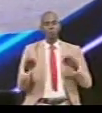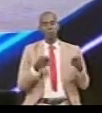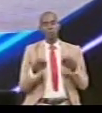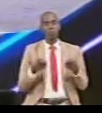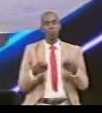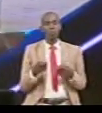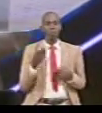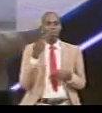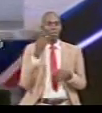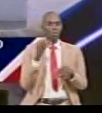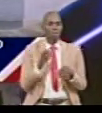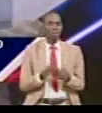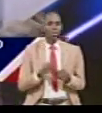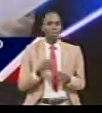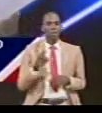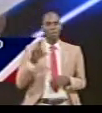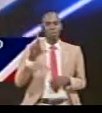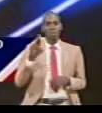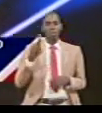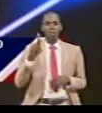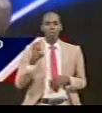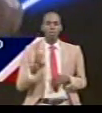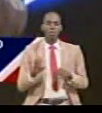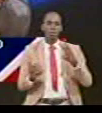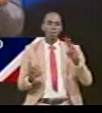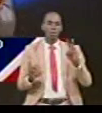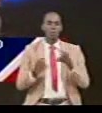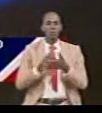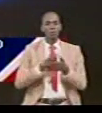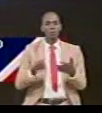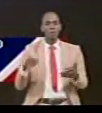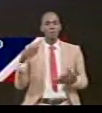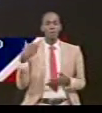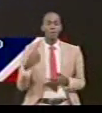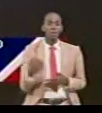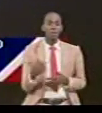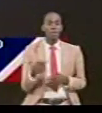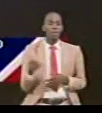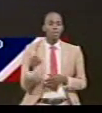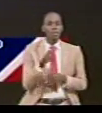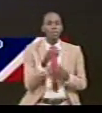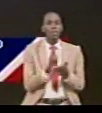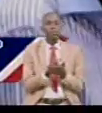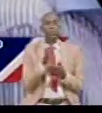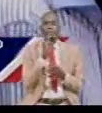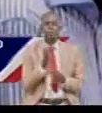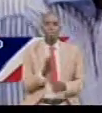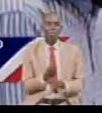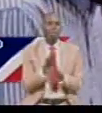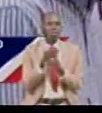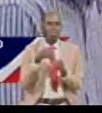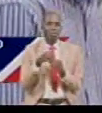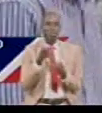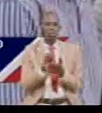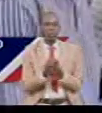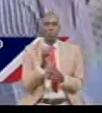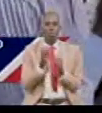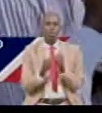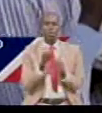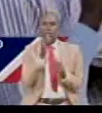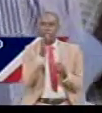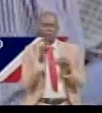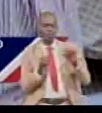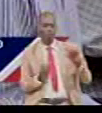chapter 16, verse 10. He that is faithful in that which is least